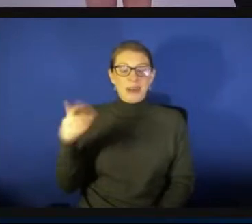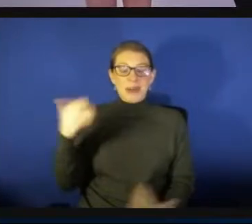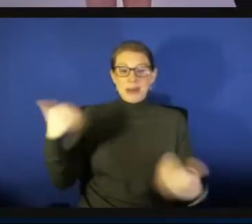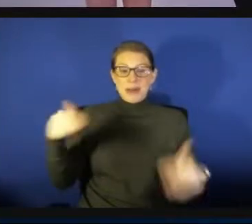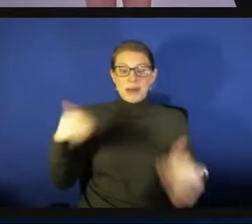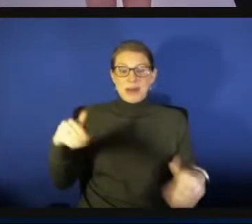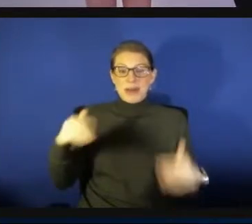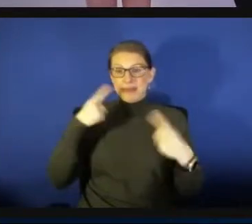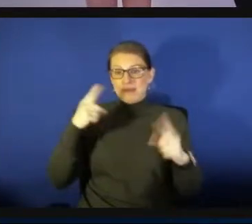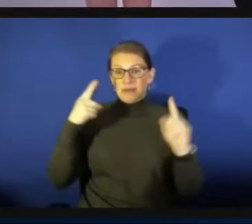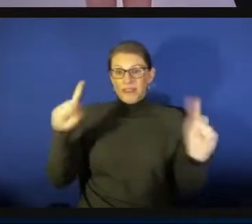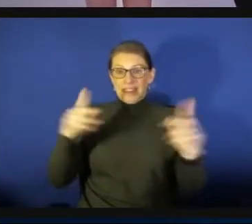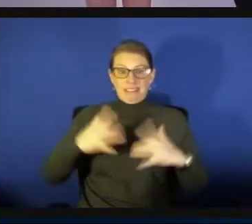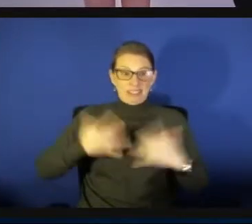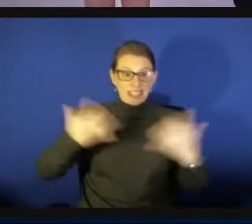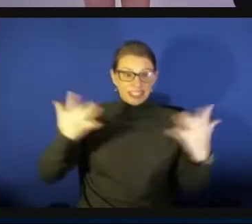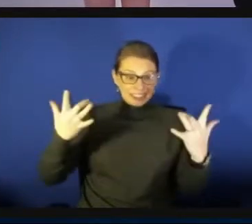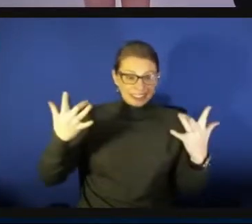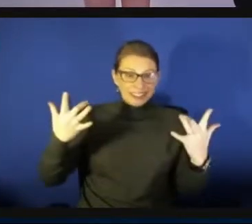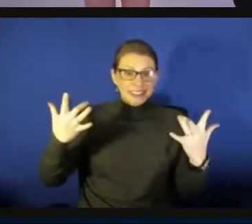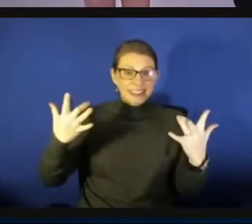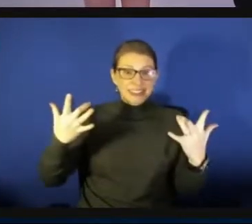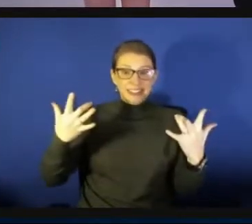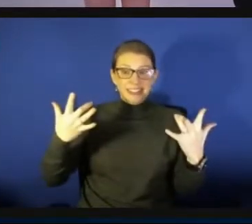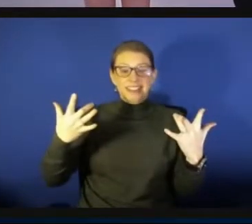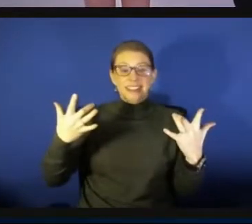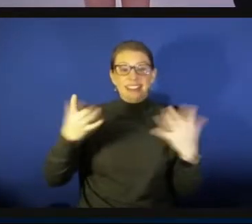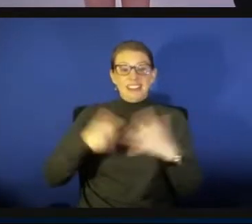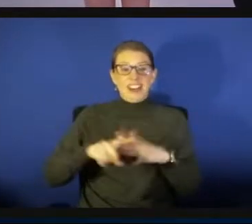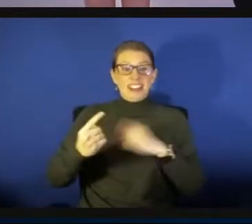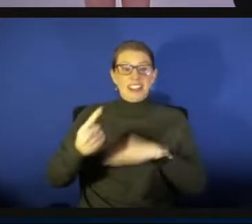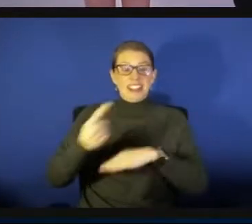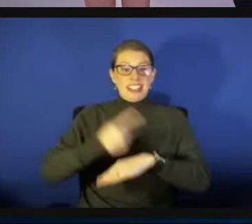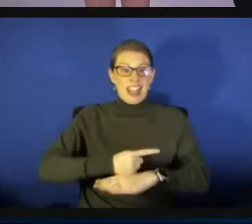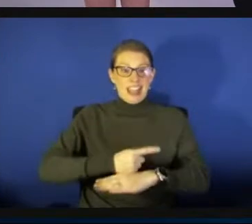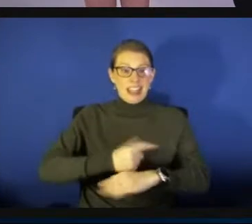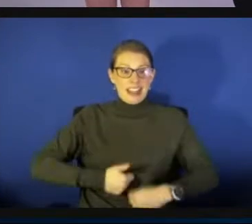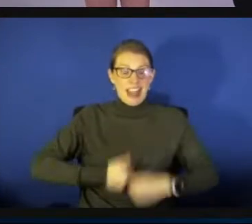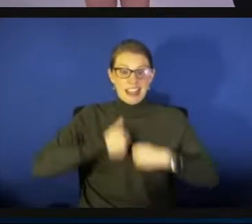and save lives starting today. Good morning, Jess.